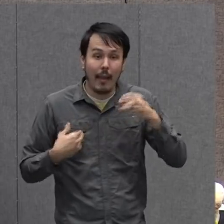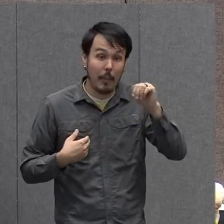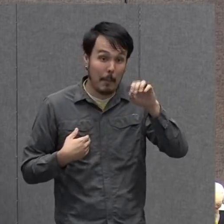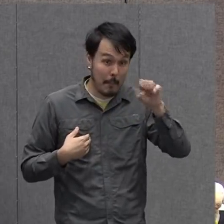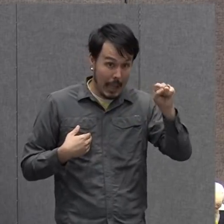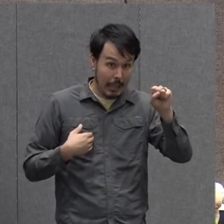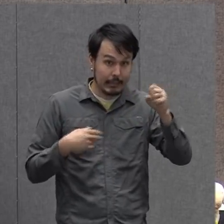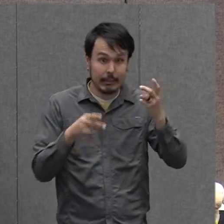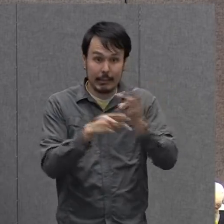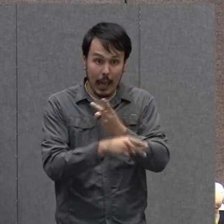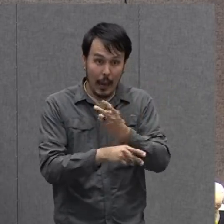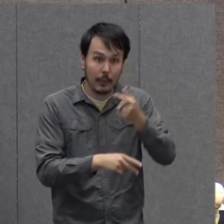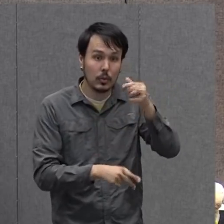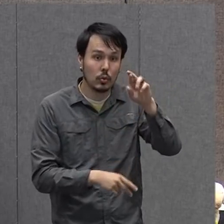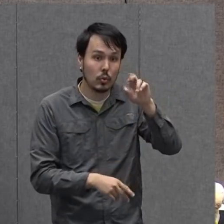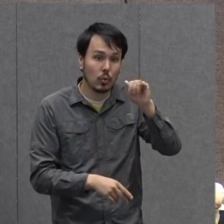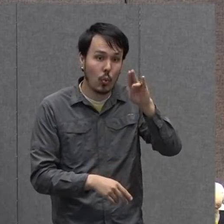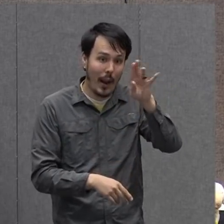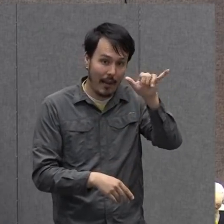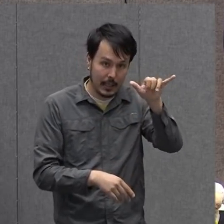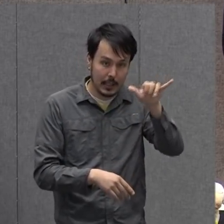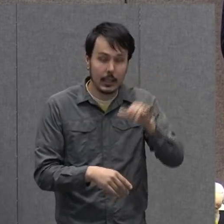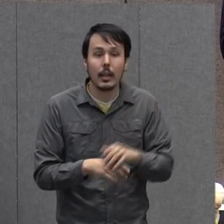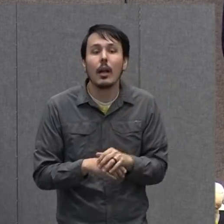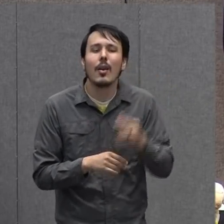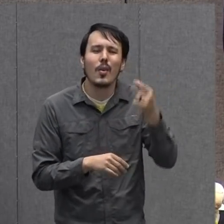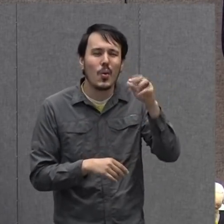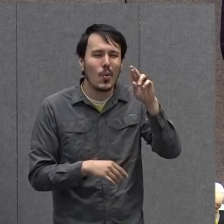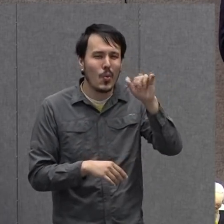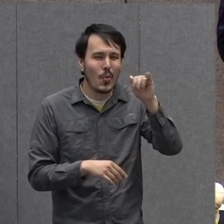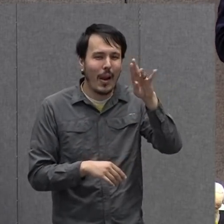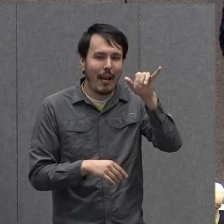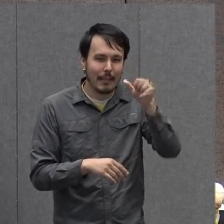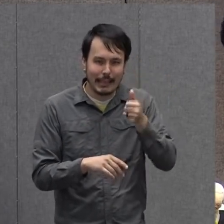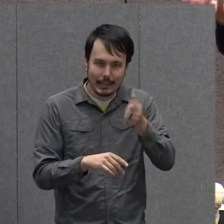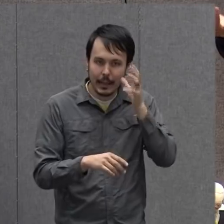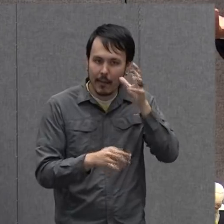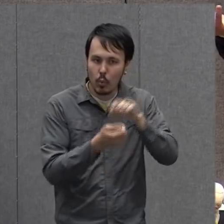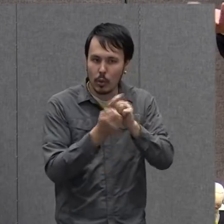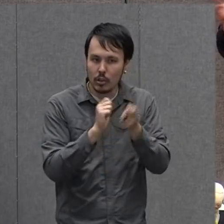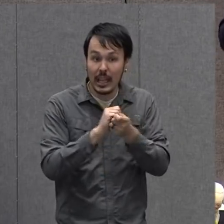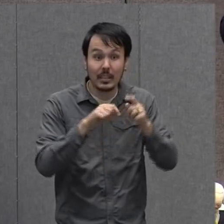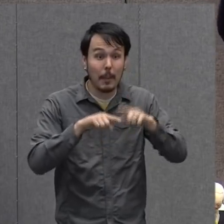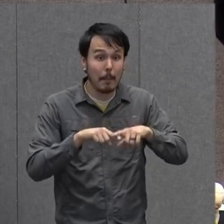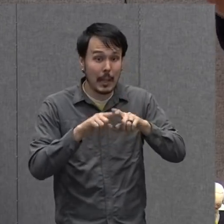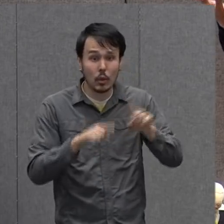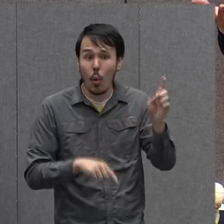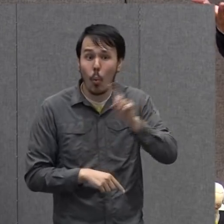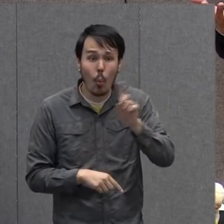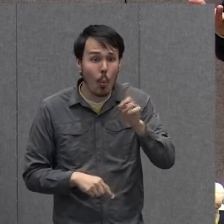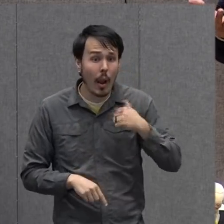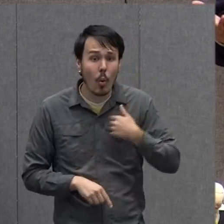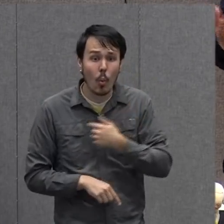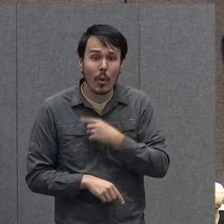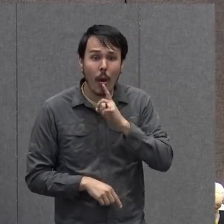times, I'm running out of space here. I would keep writing this way, but I'm going to write it right here, multiplied by gravity.